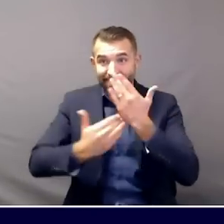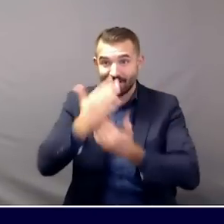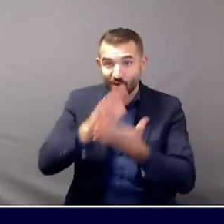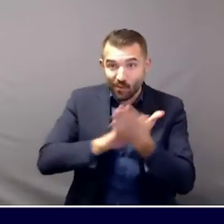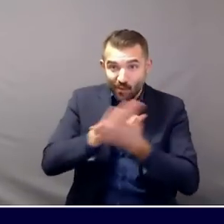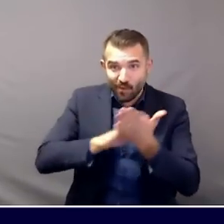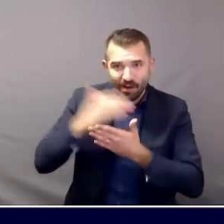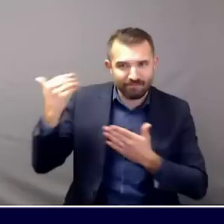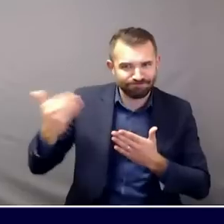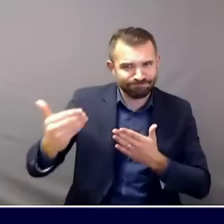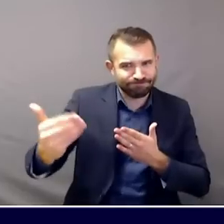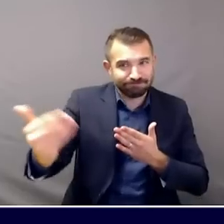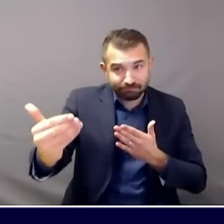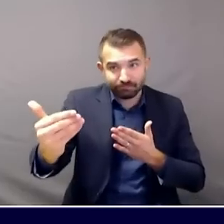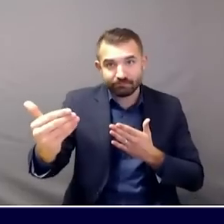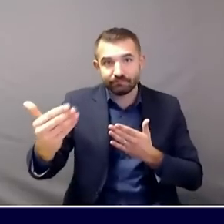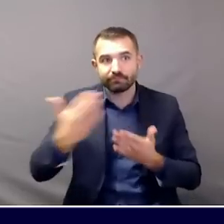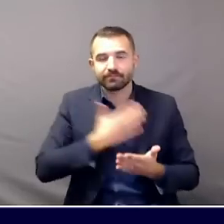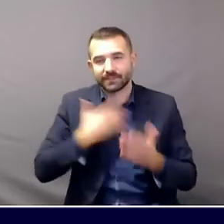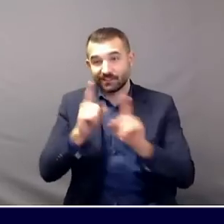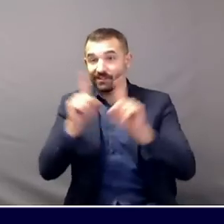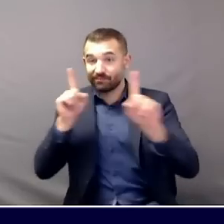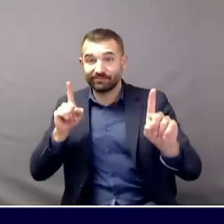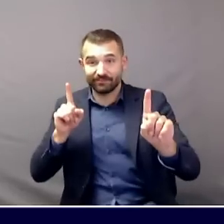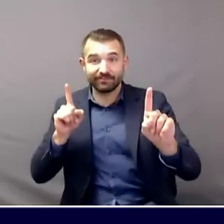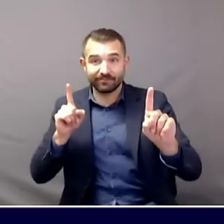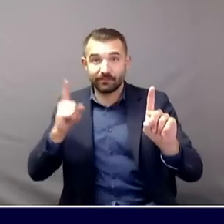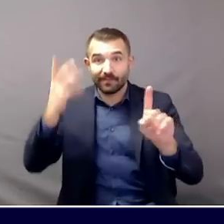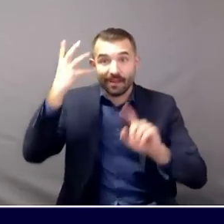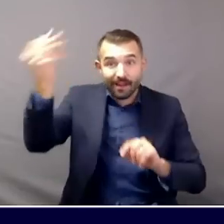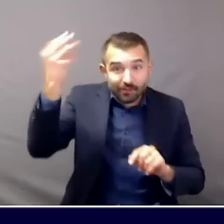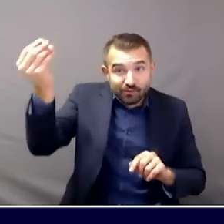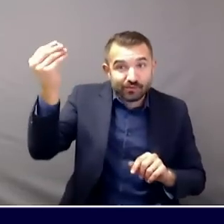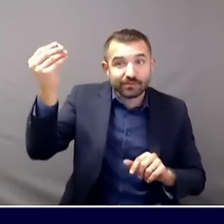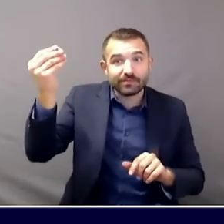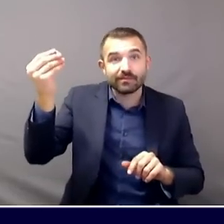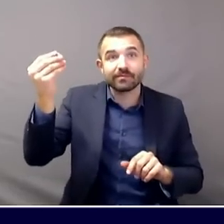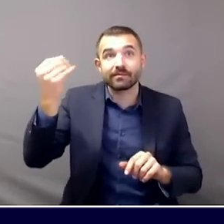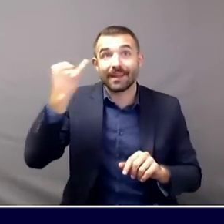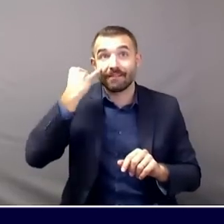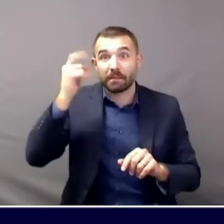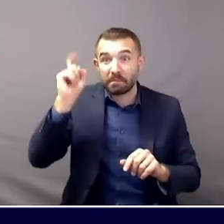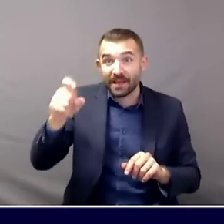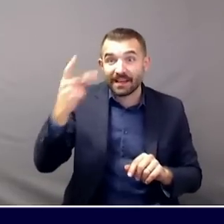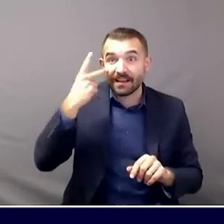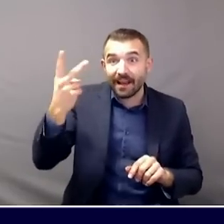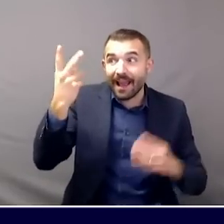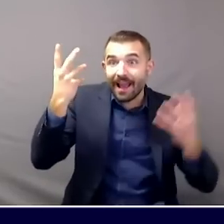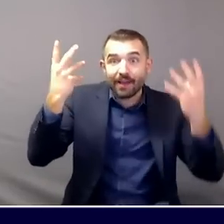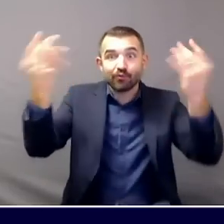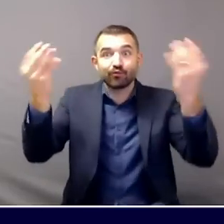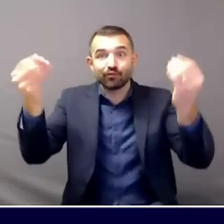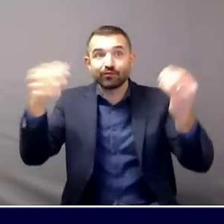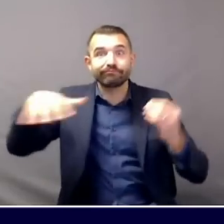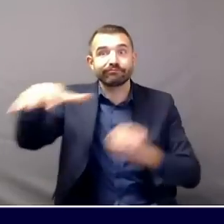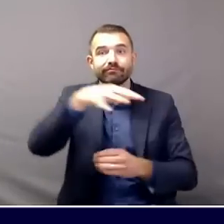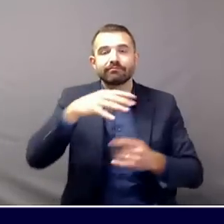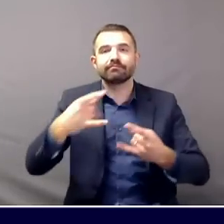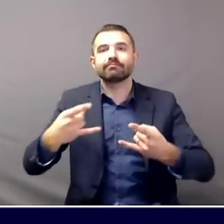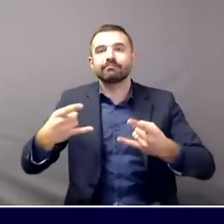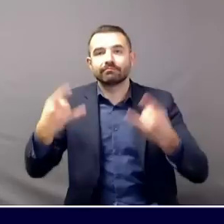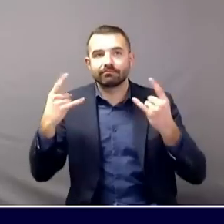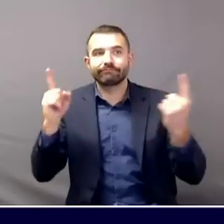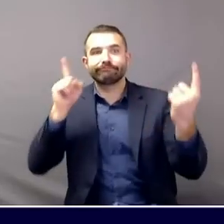being outside, ventilating in indoor spaces. Even outside of the holiday though, many people need to